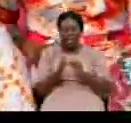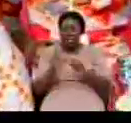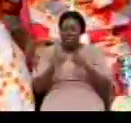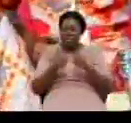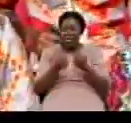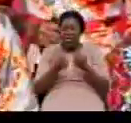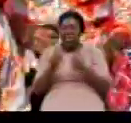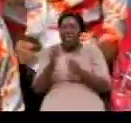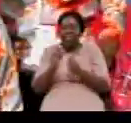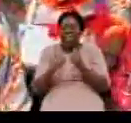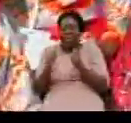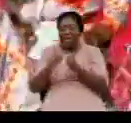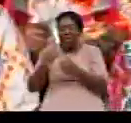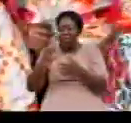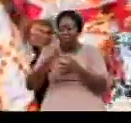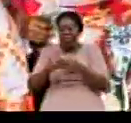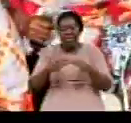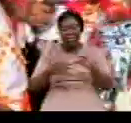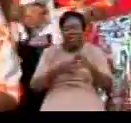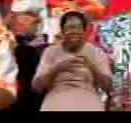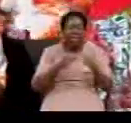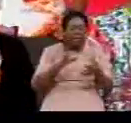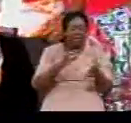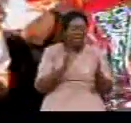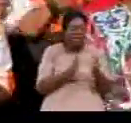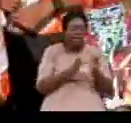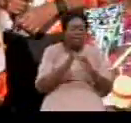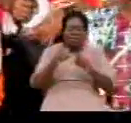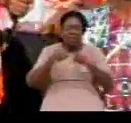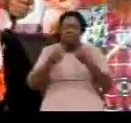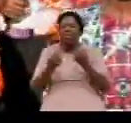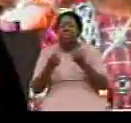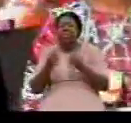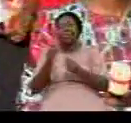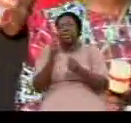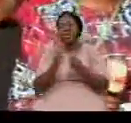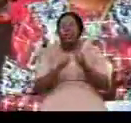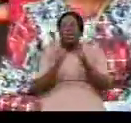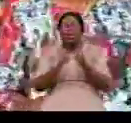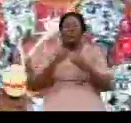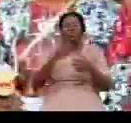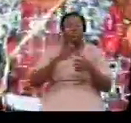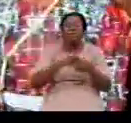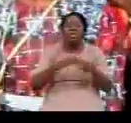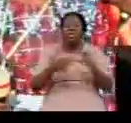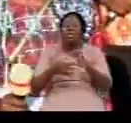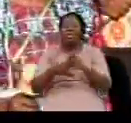Breaks every